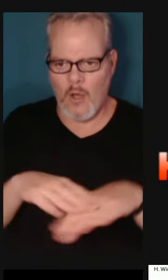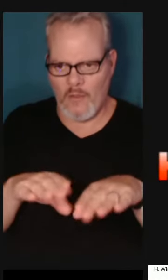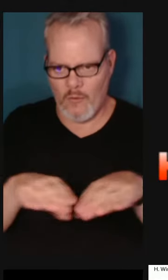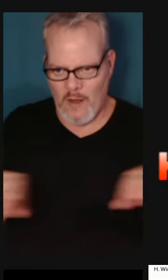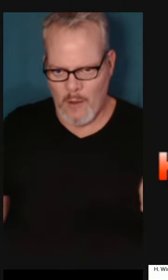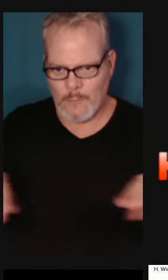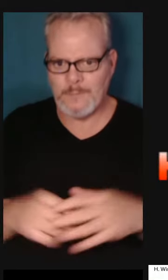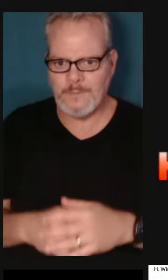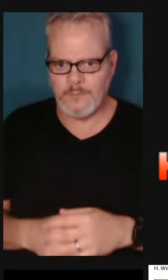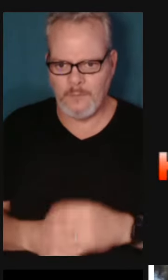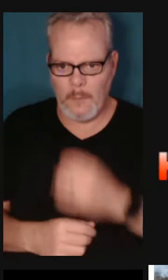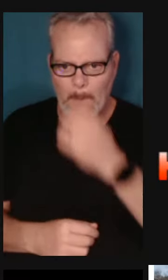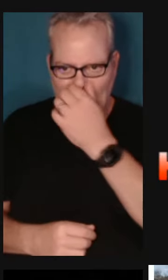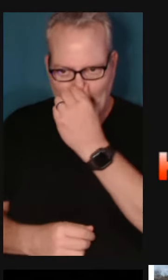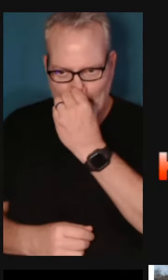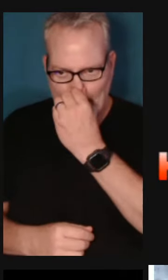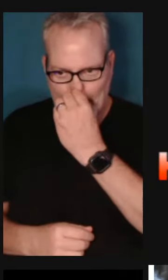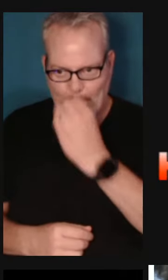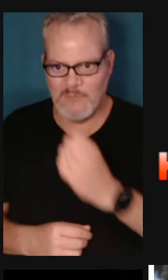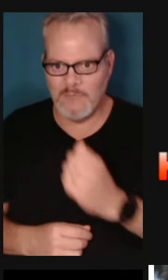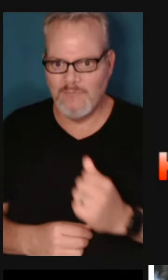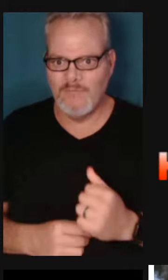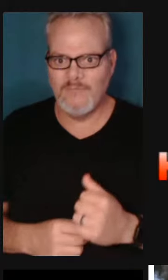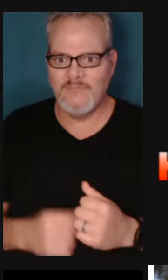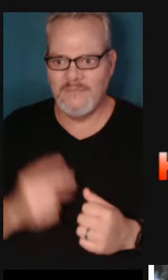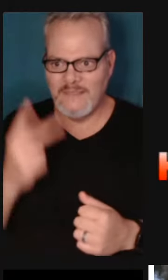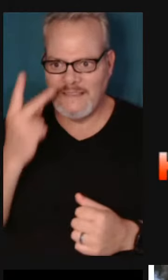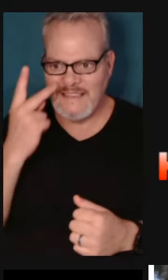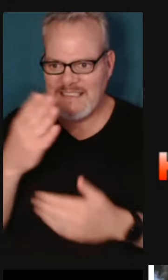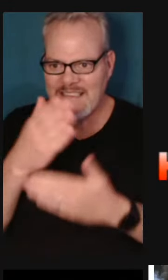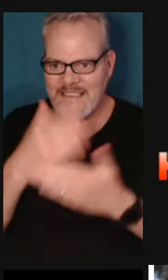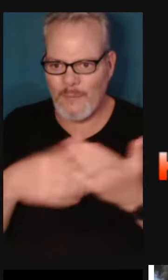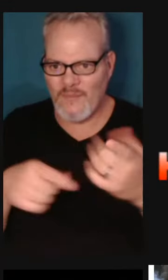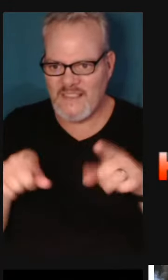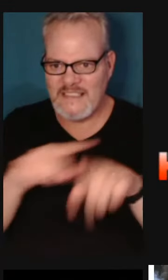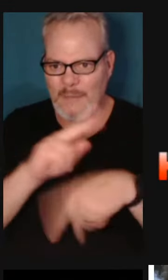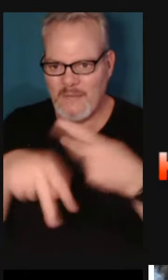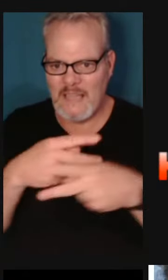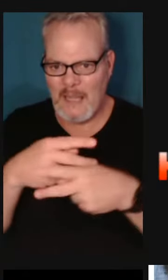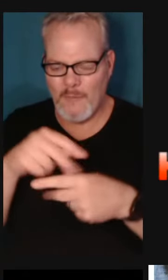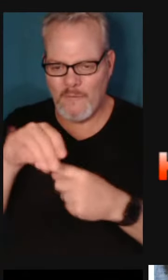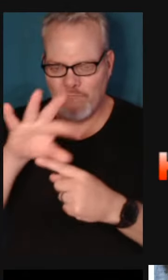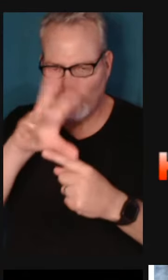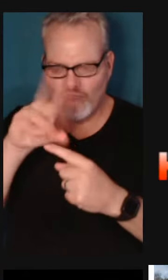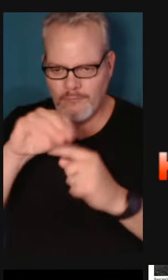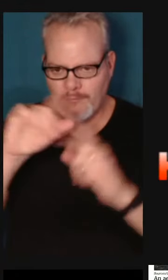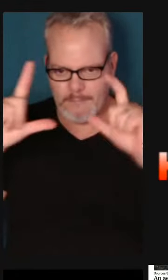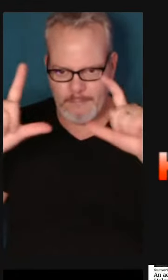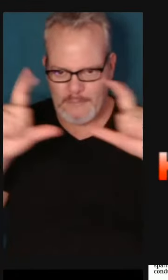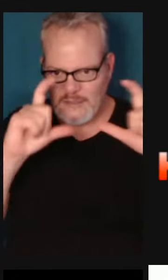Looking straight down, similar captures as we just saw. We start contrast the colors.